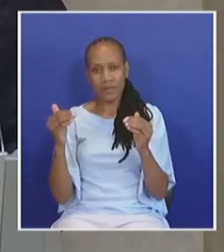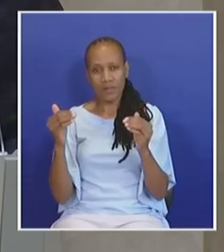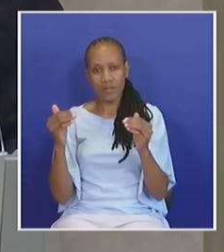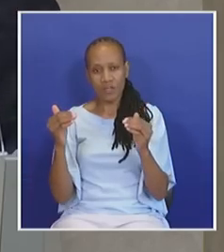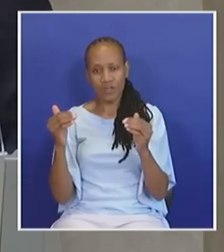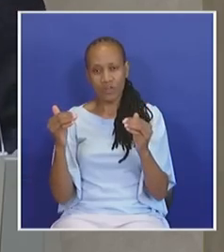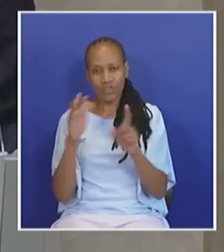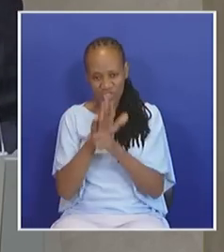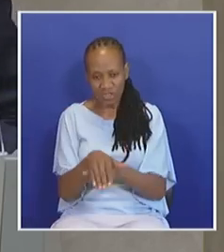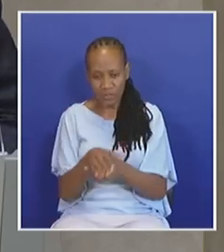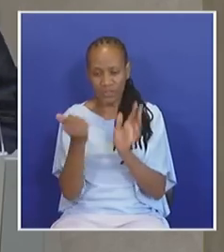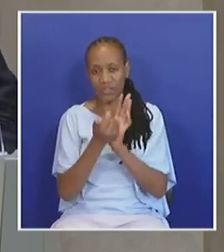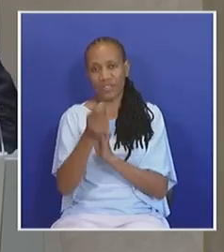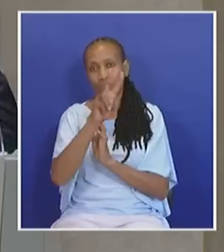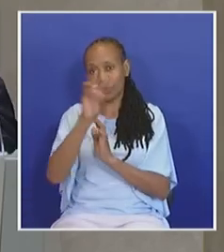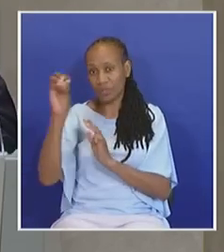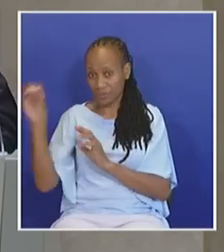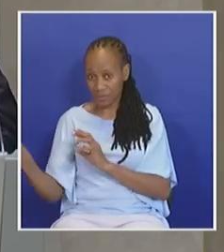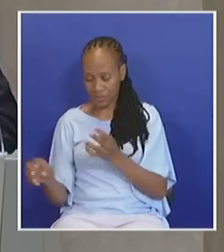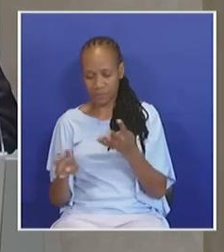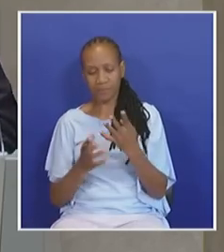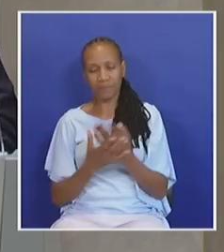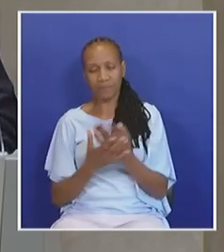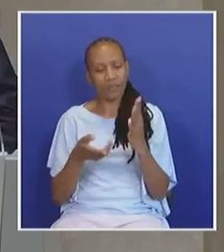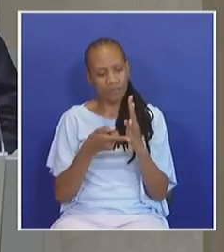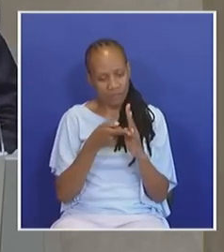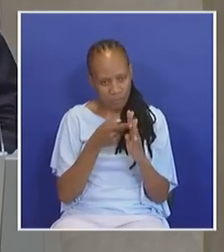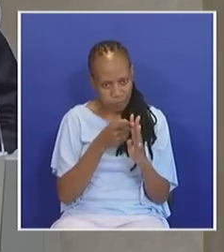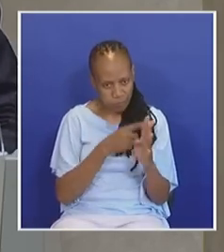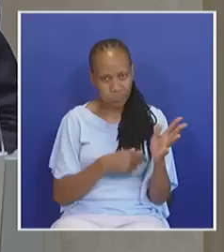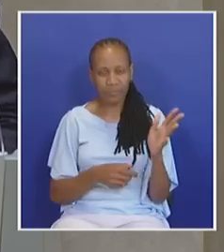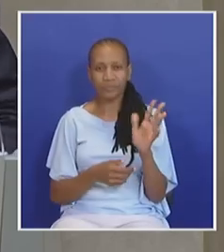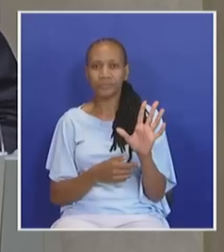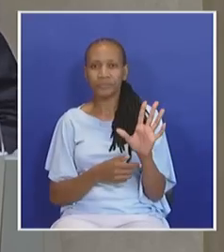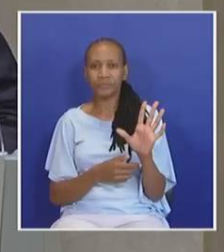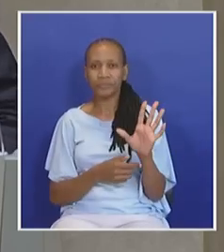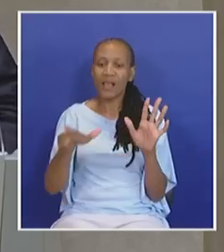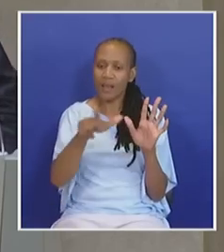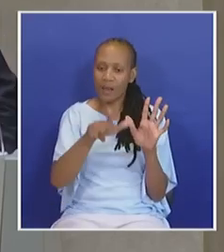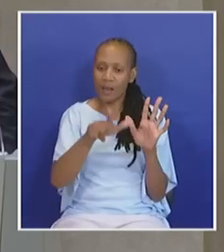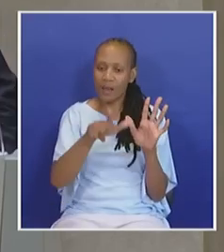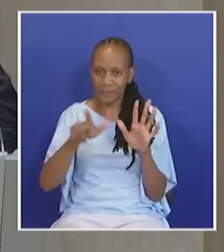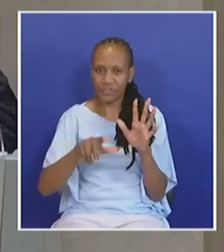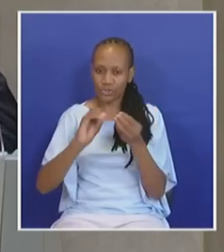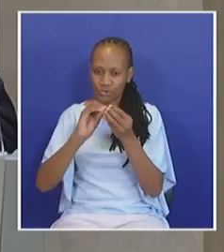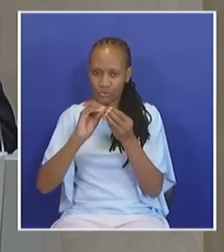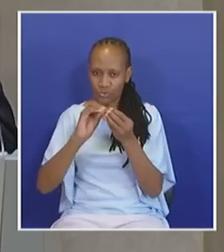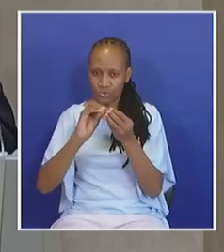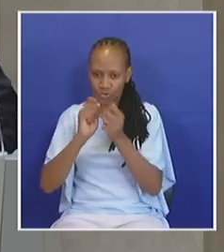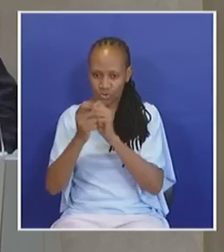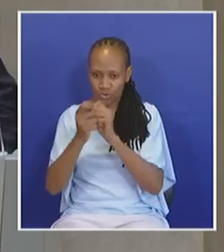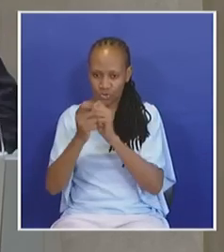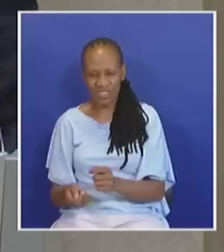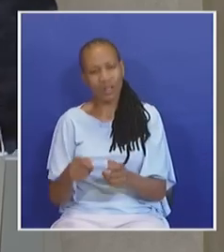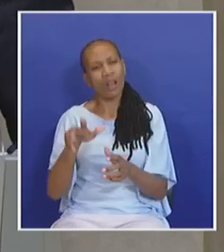In addition, the new government passed legislation dealing with land restitution, the upgrading of land